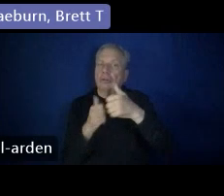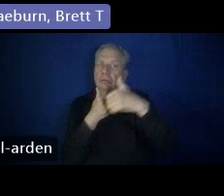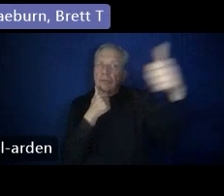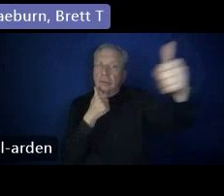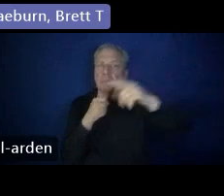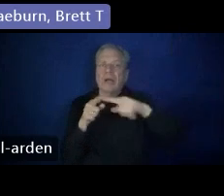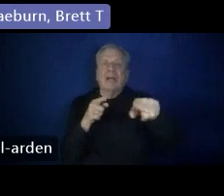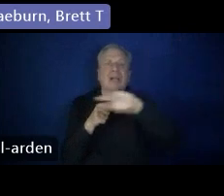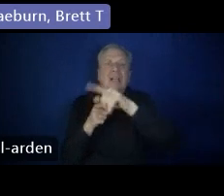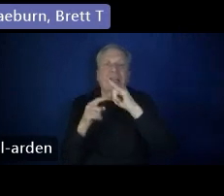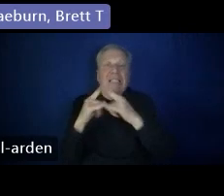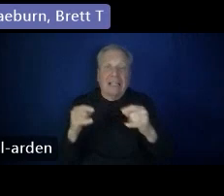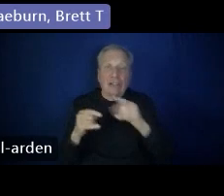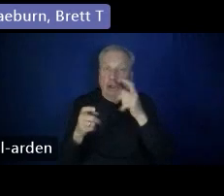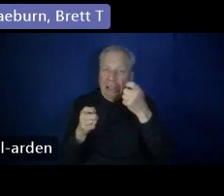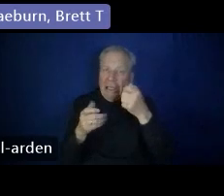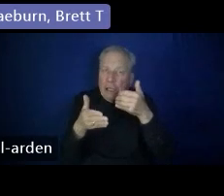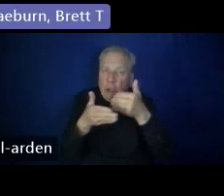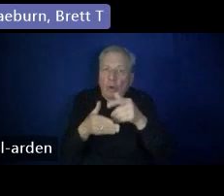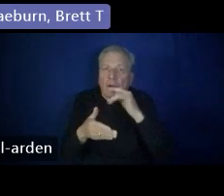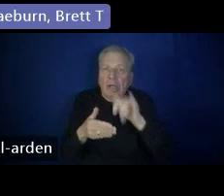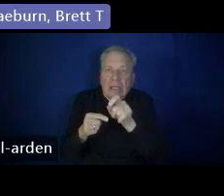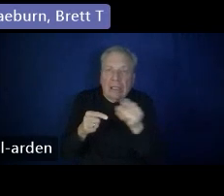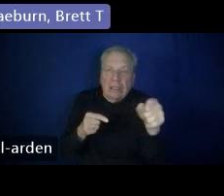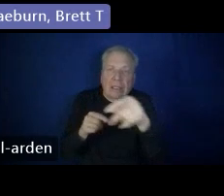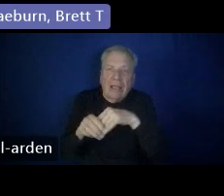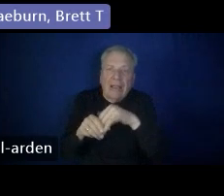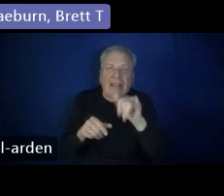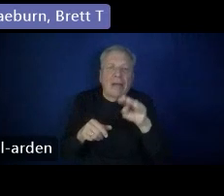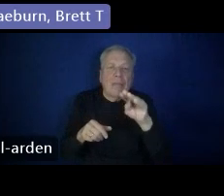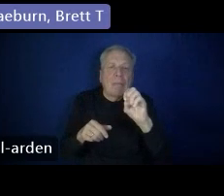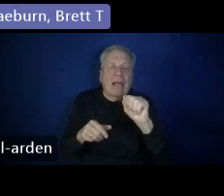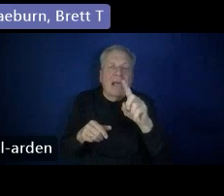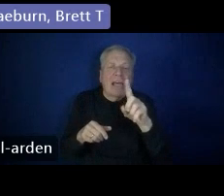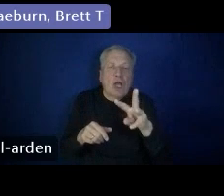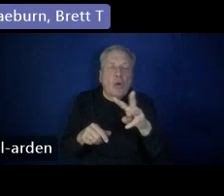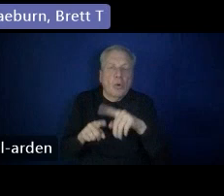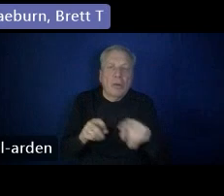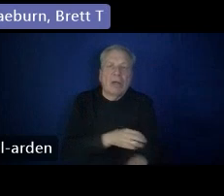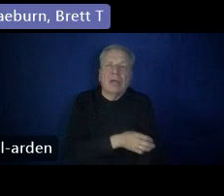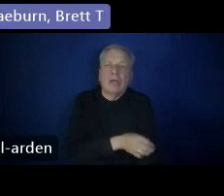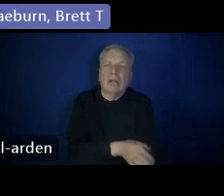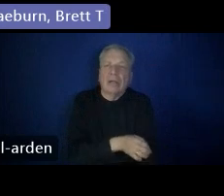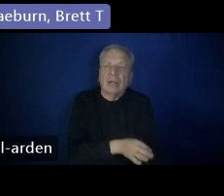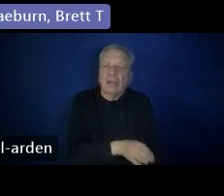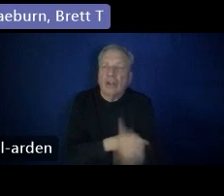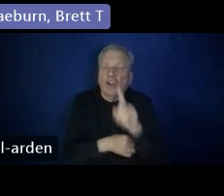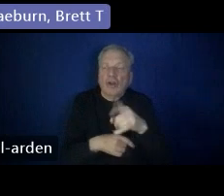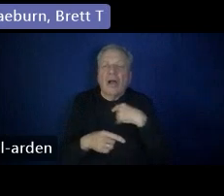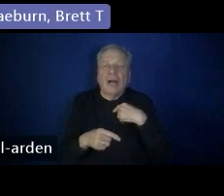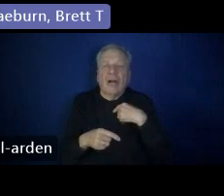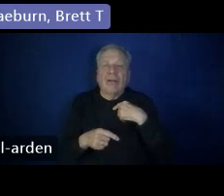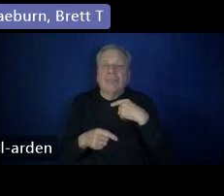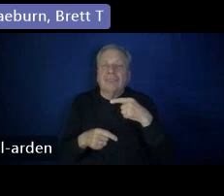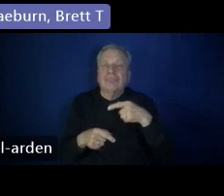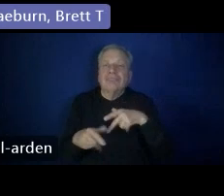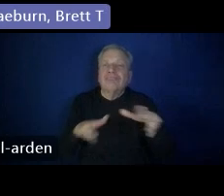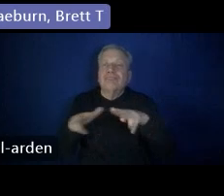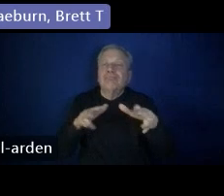close. They should be further around this corner in this meadow. I've come into, while hiking in the backcountry, I've come into some campsites